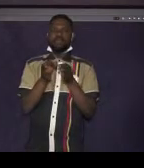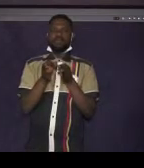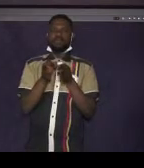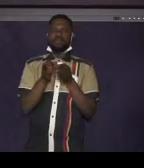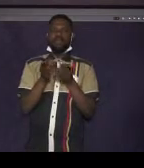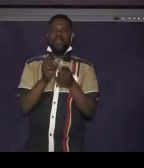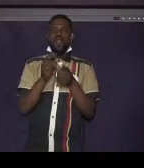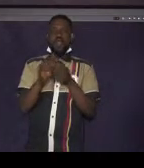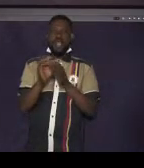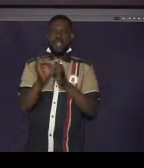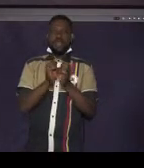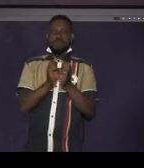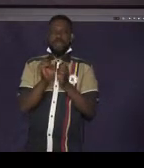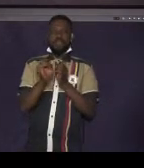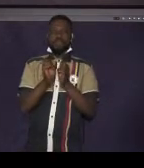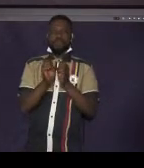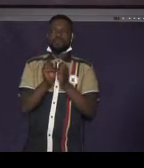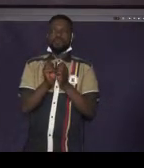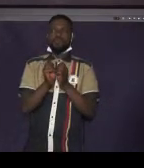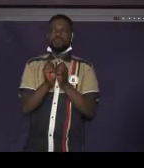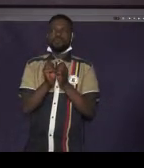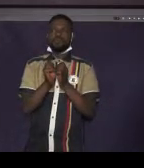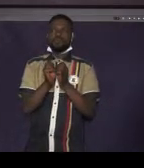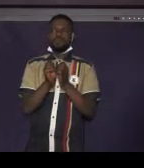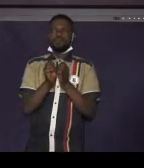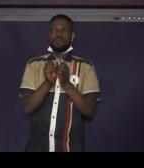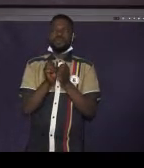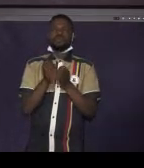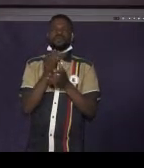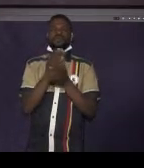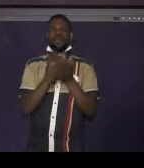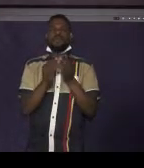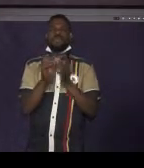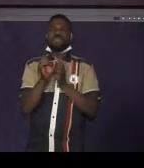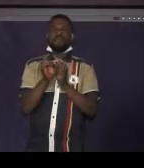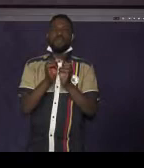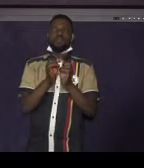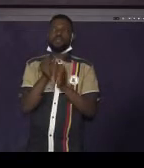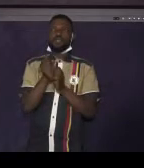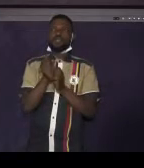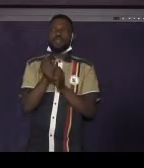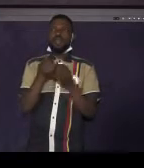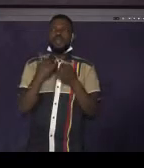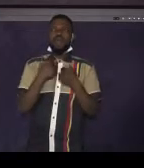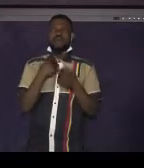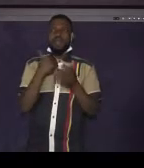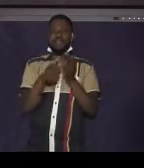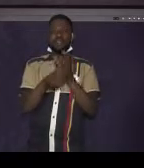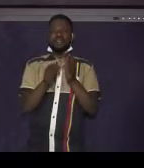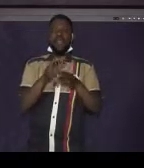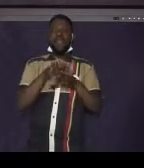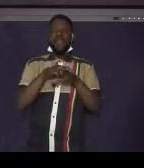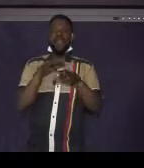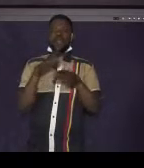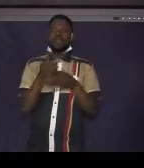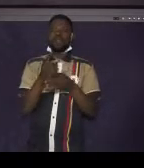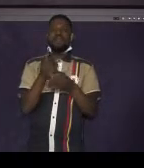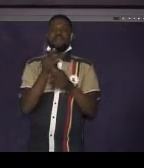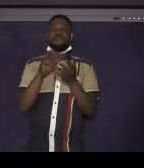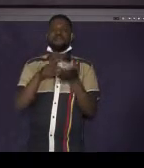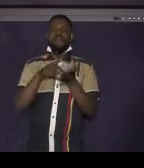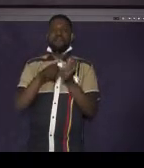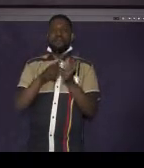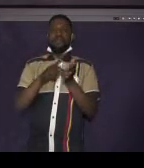expression. Okay? Now, some expressions have letters